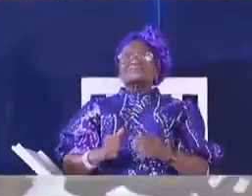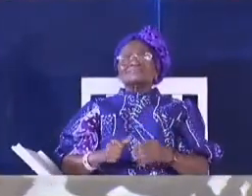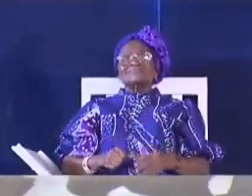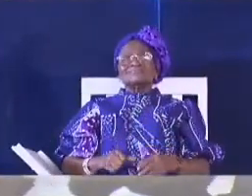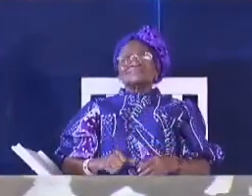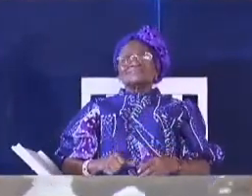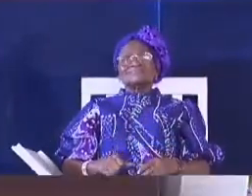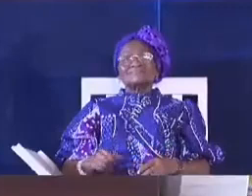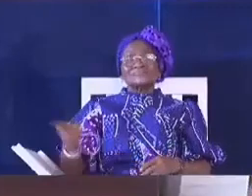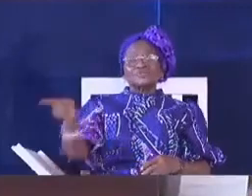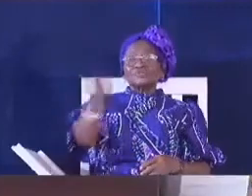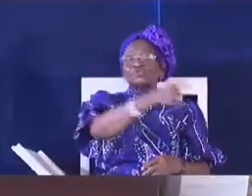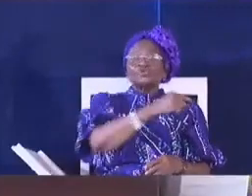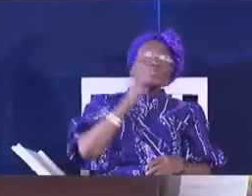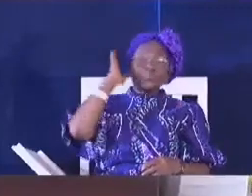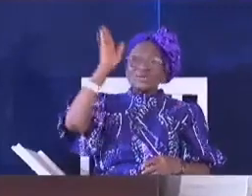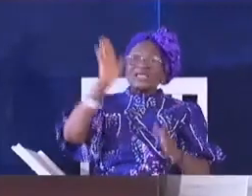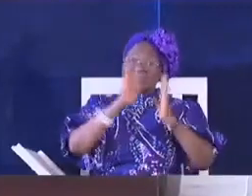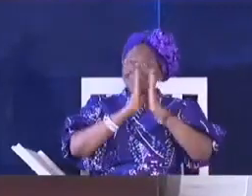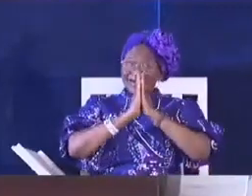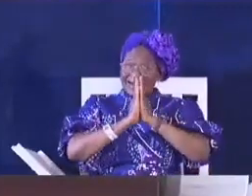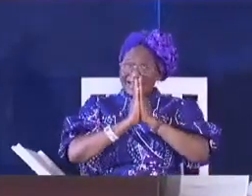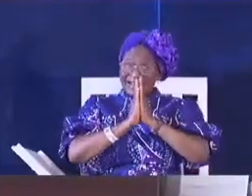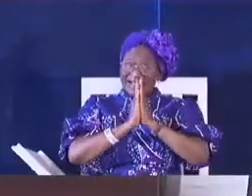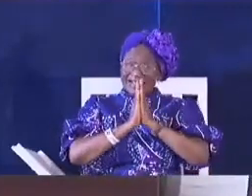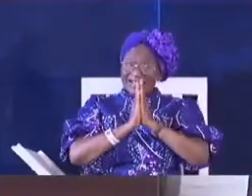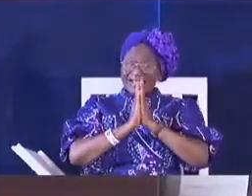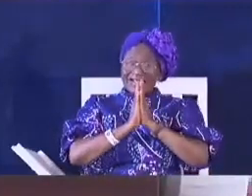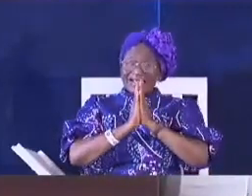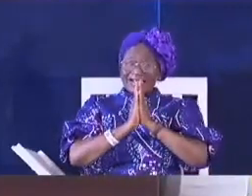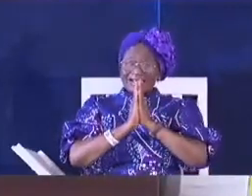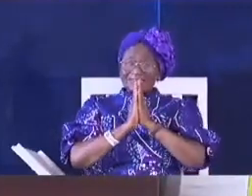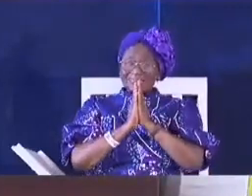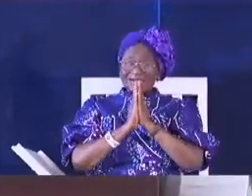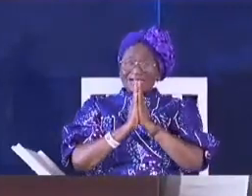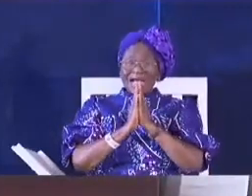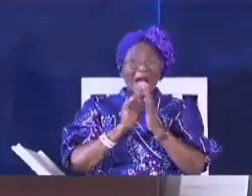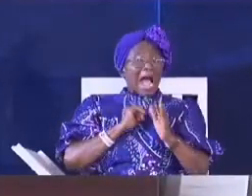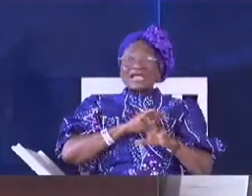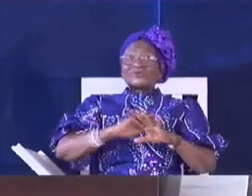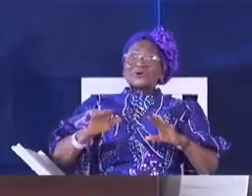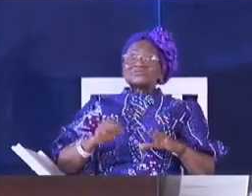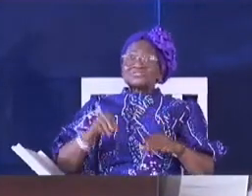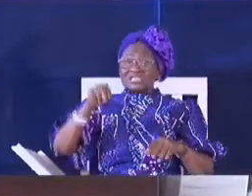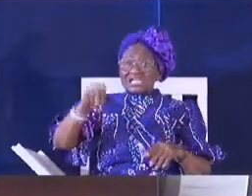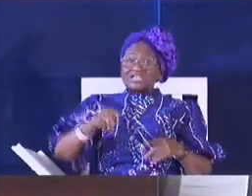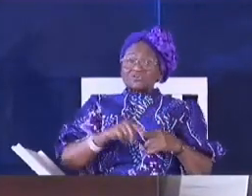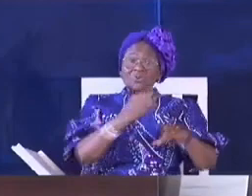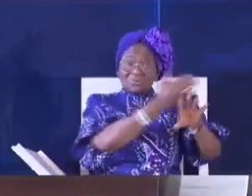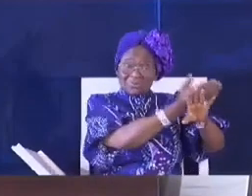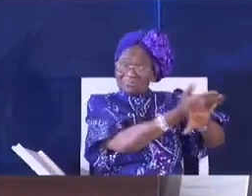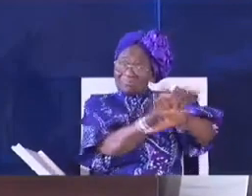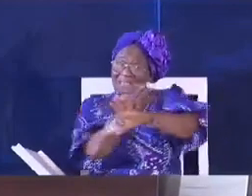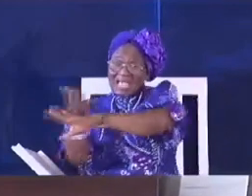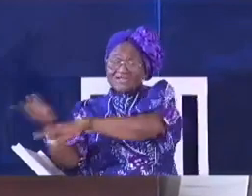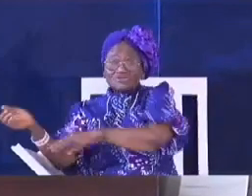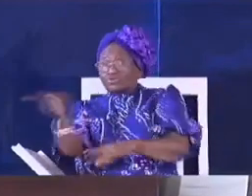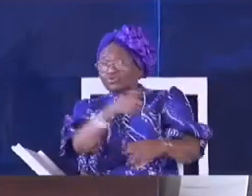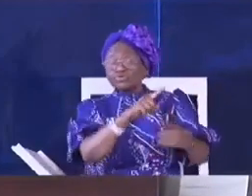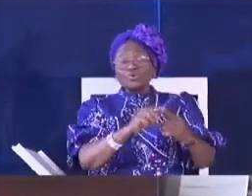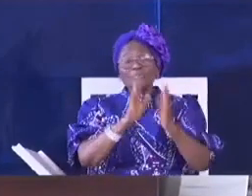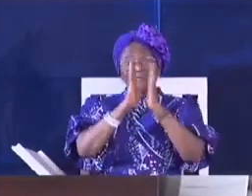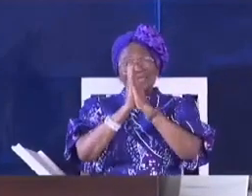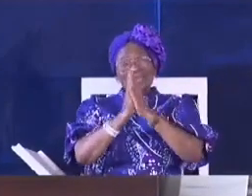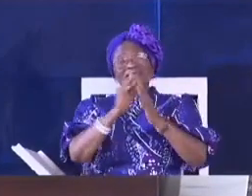And you are going to pray. Pray this prayer. I don't even need to beg you how to pray it. You just say,